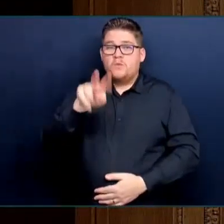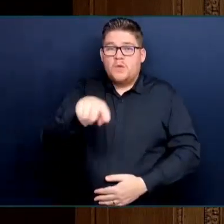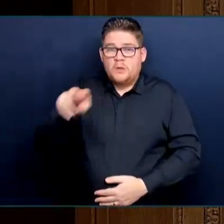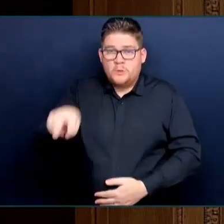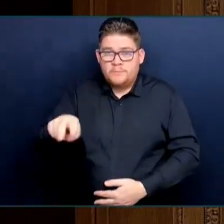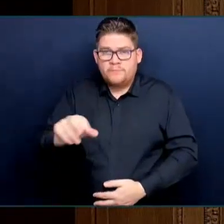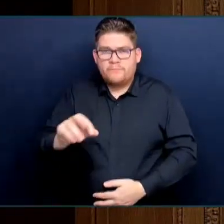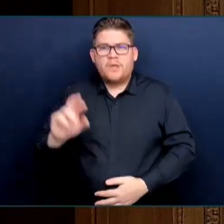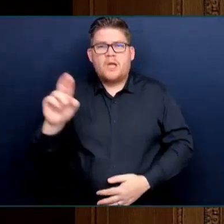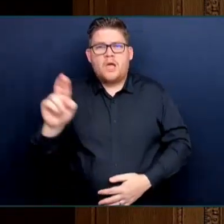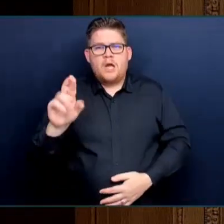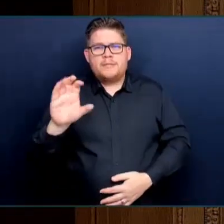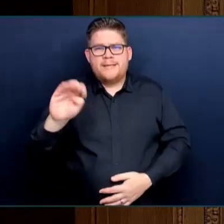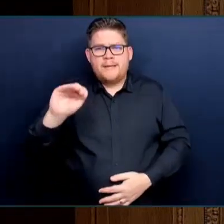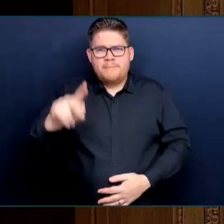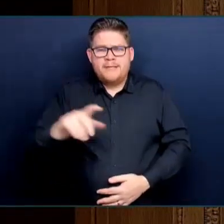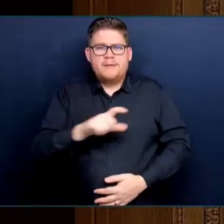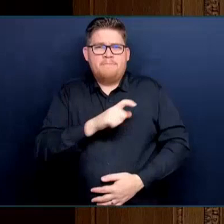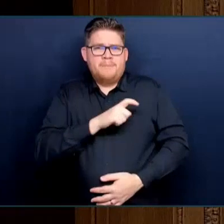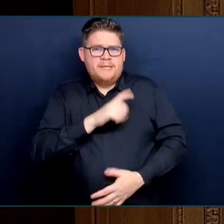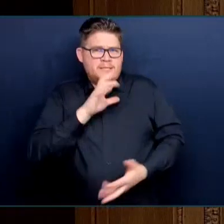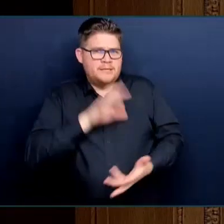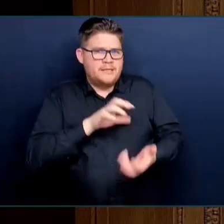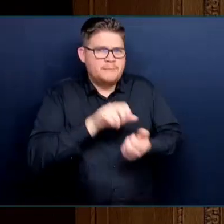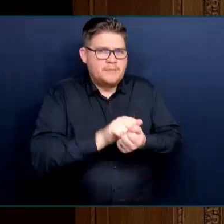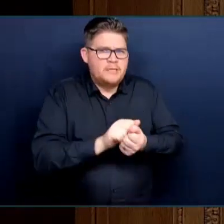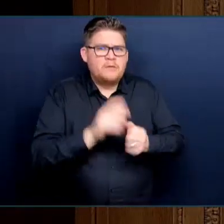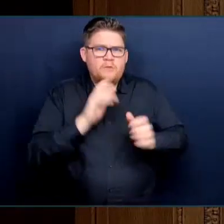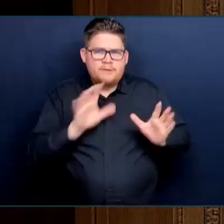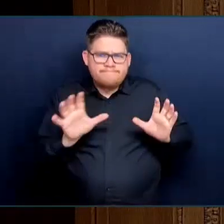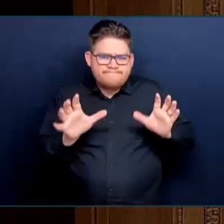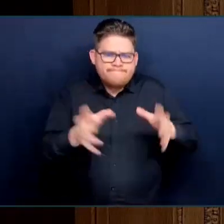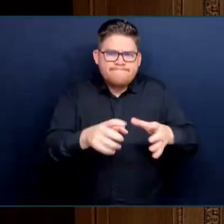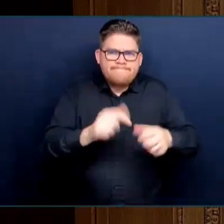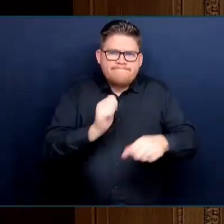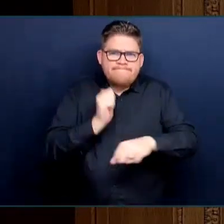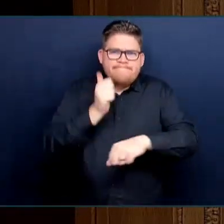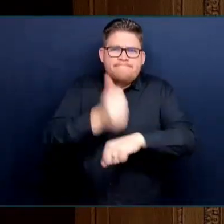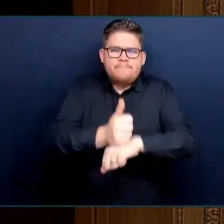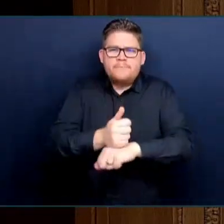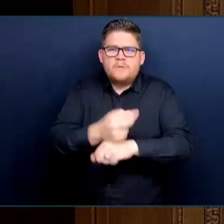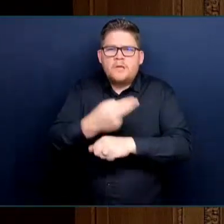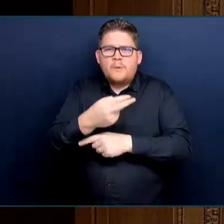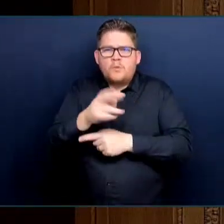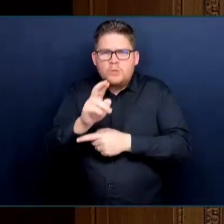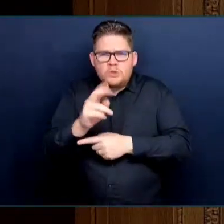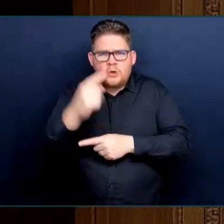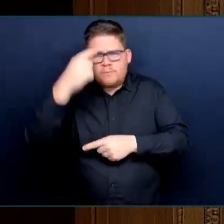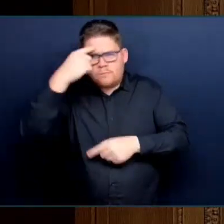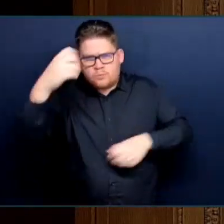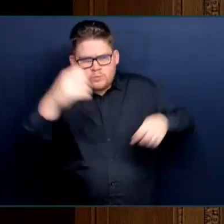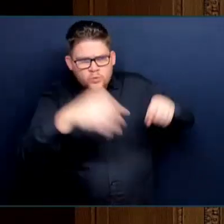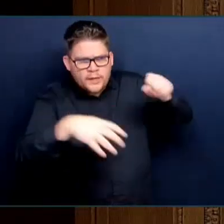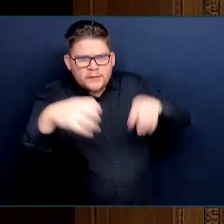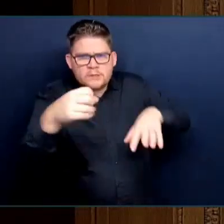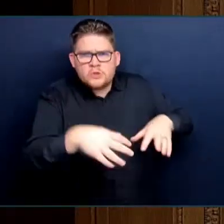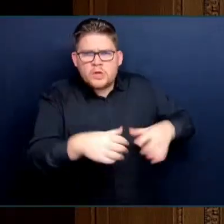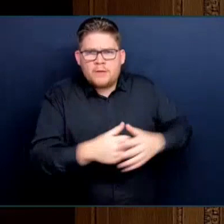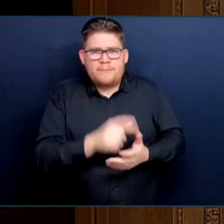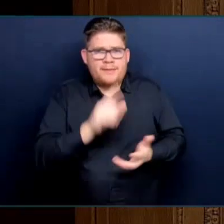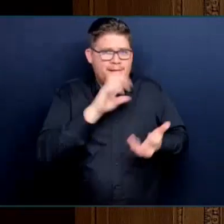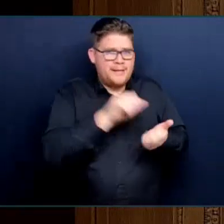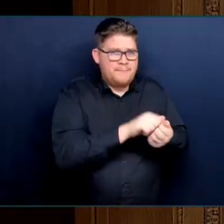to jointly develop human resources strategy and plan and transition, which was approved by that committee that the province was on.